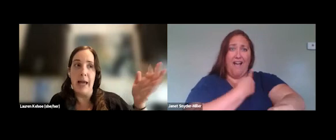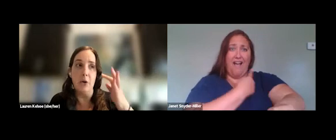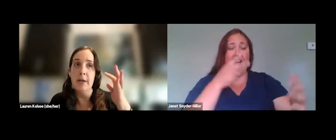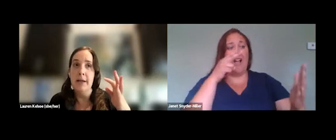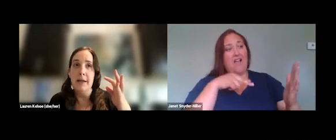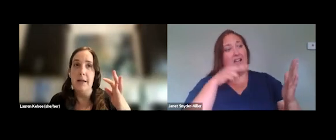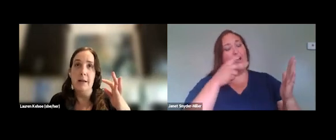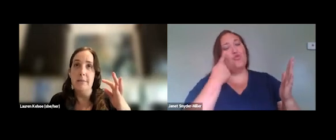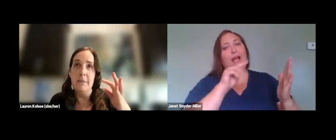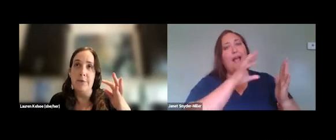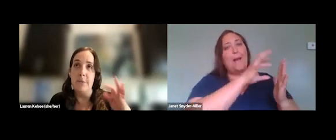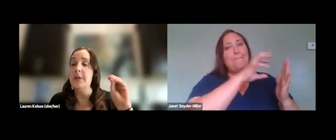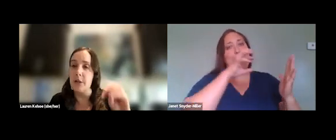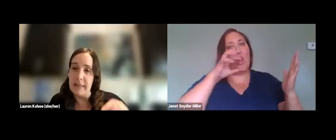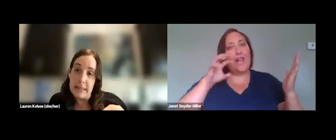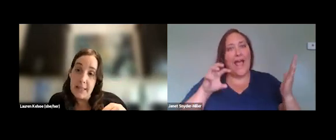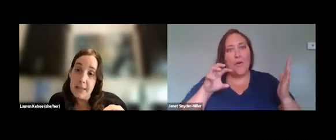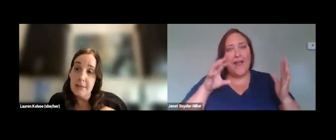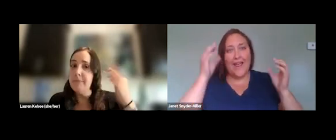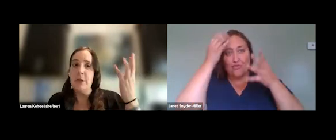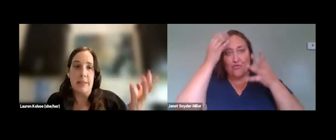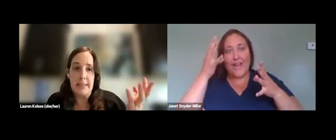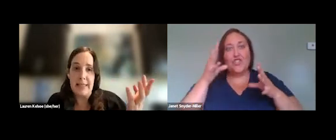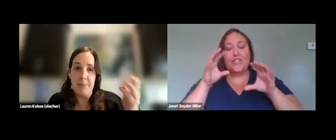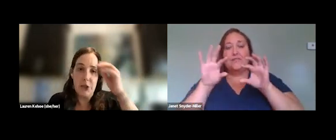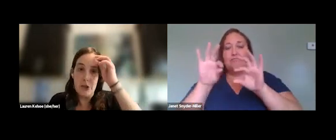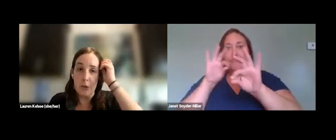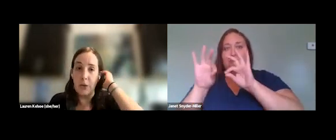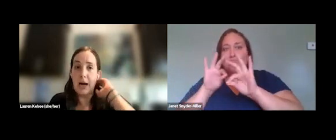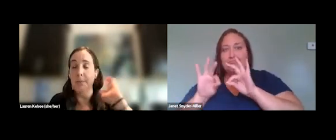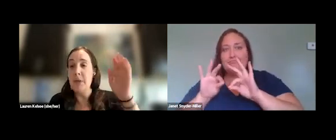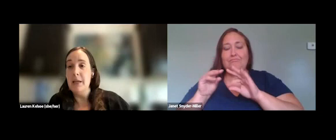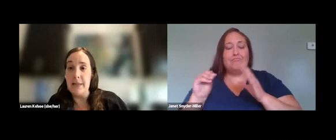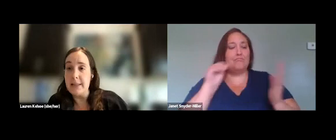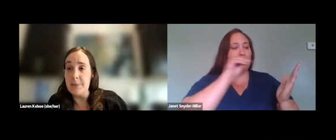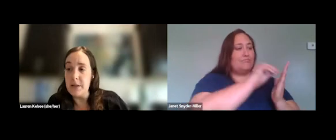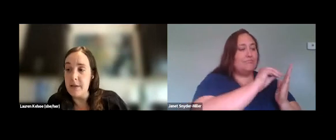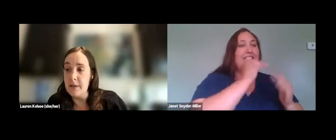could pull out information that could be listed, if it's steps to